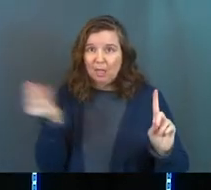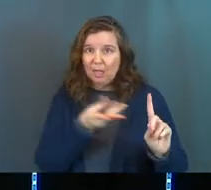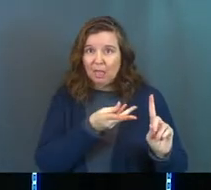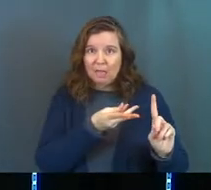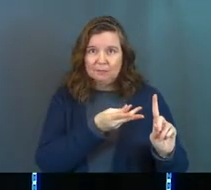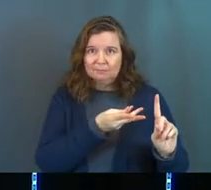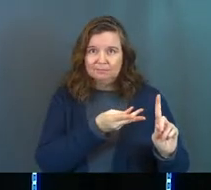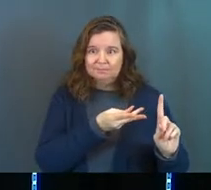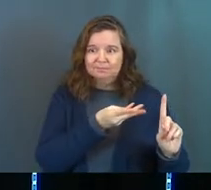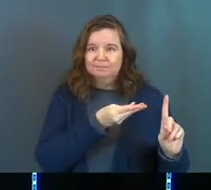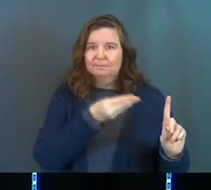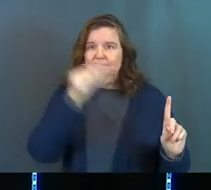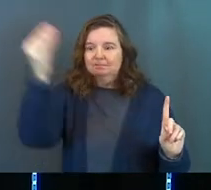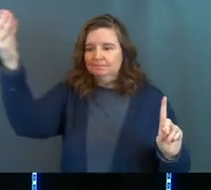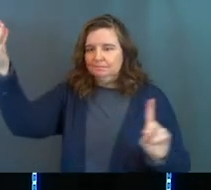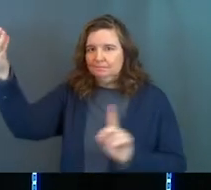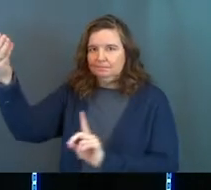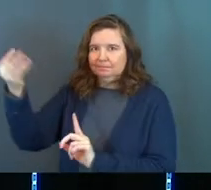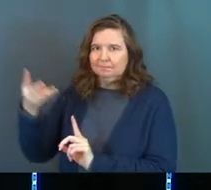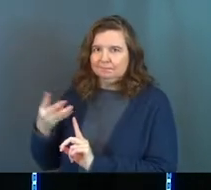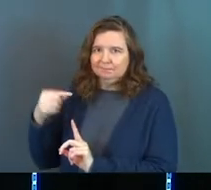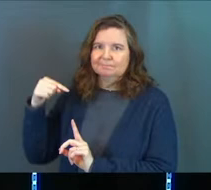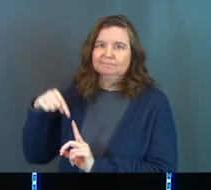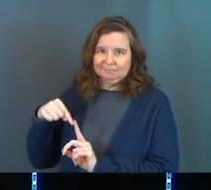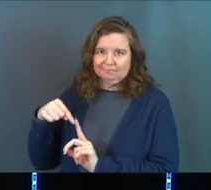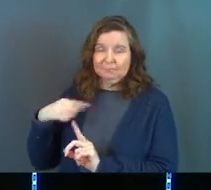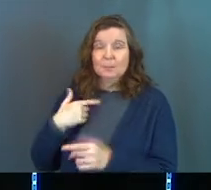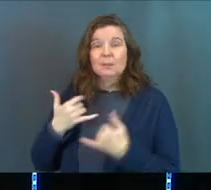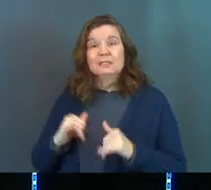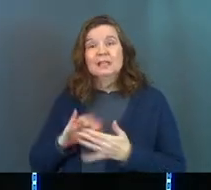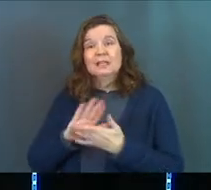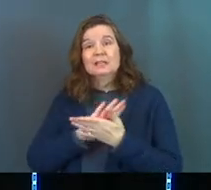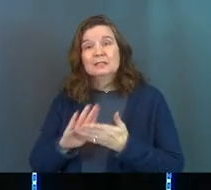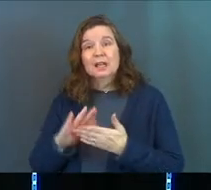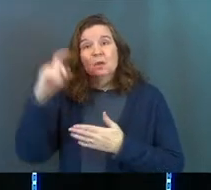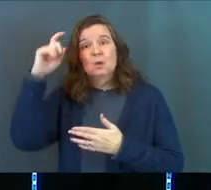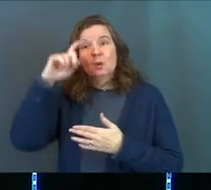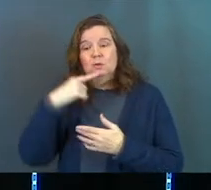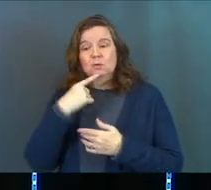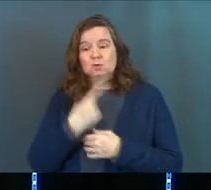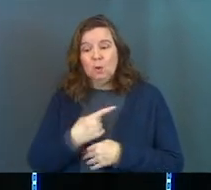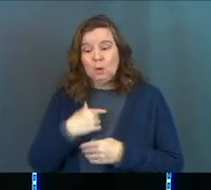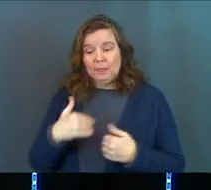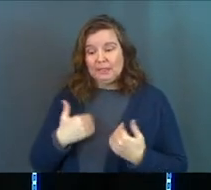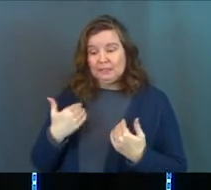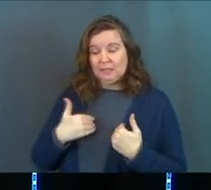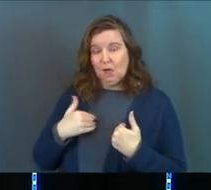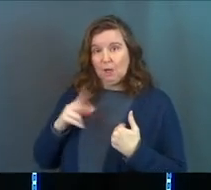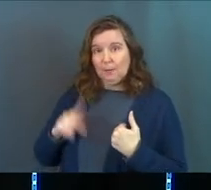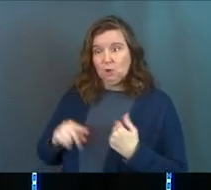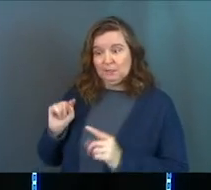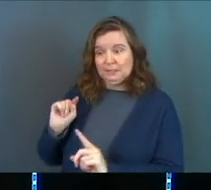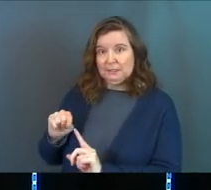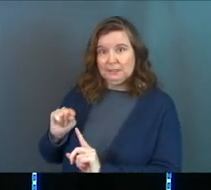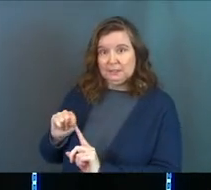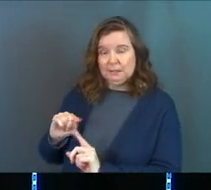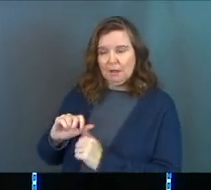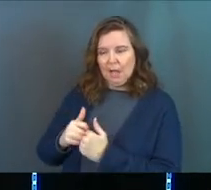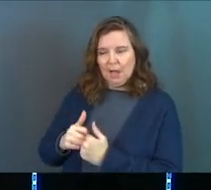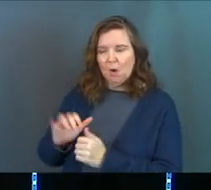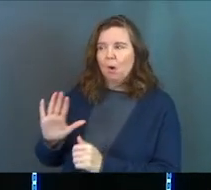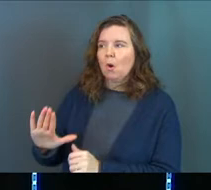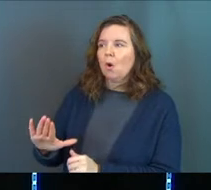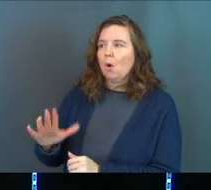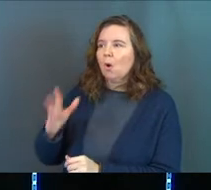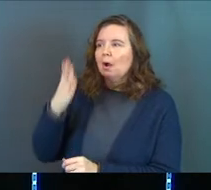him. But he still, in his kindness and in his wisdom, told this young person how to